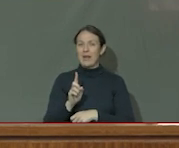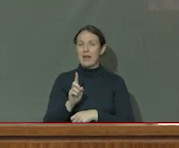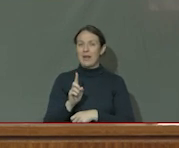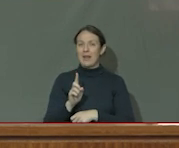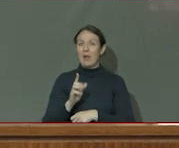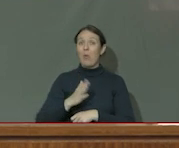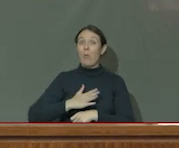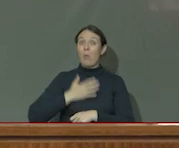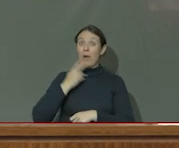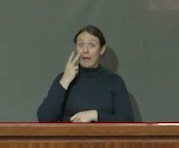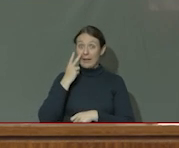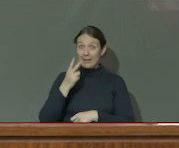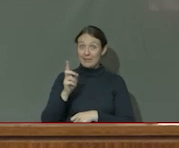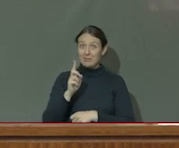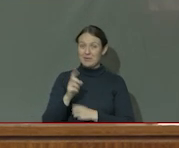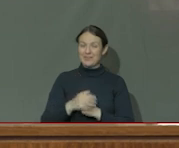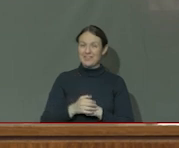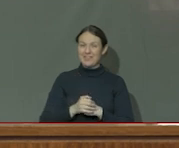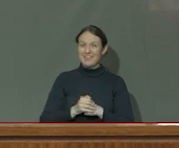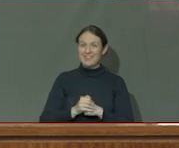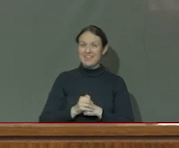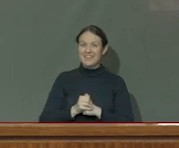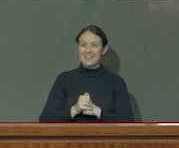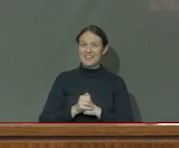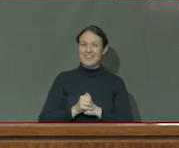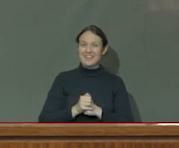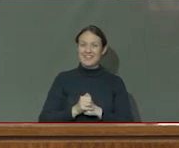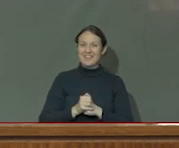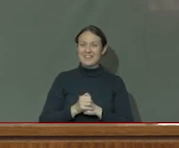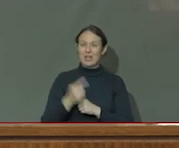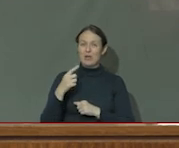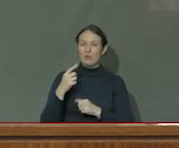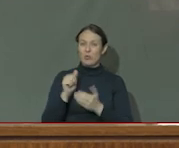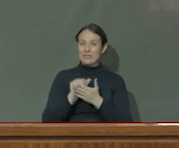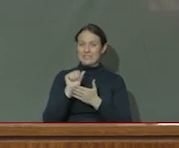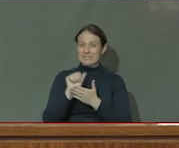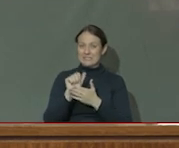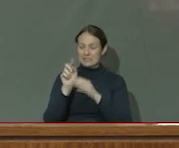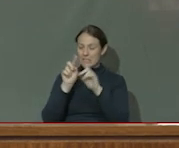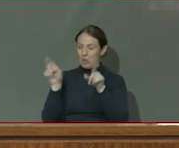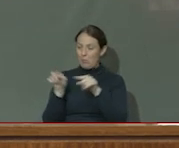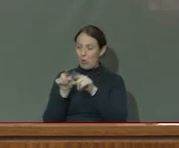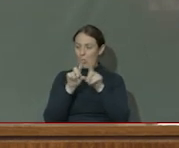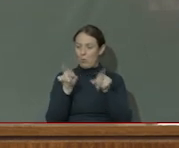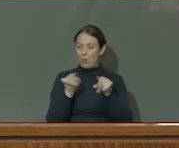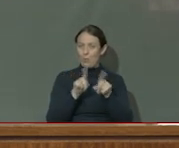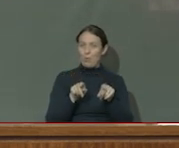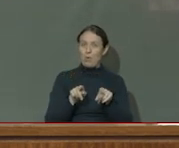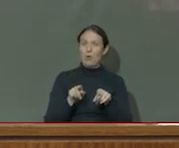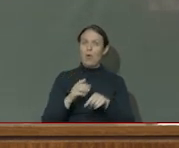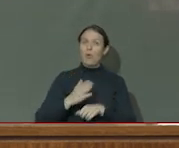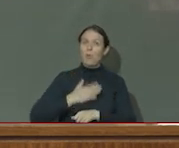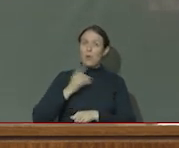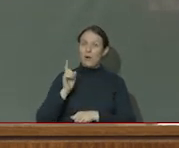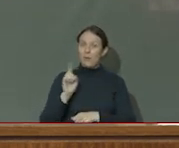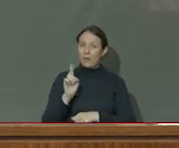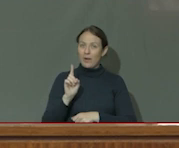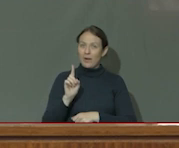genotype? And then they must go and count out of the 16 blocks. They must look out for, what does the question say?